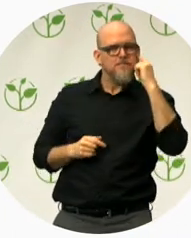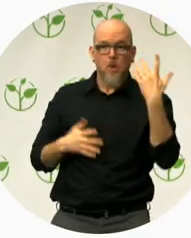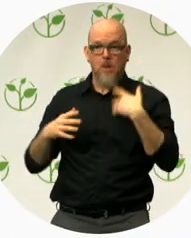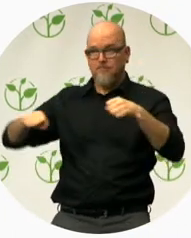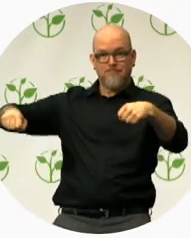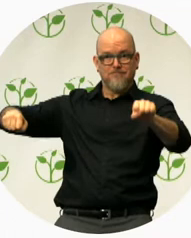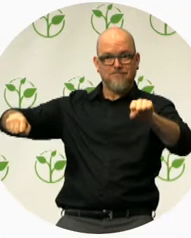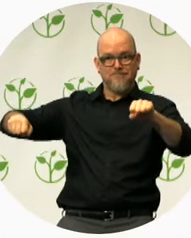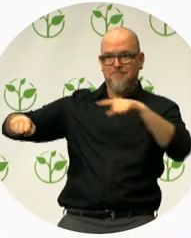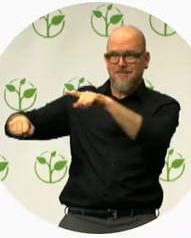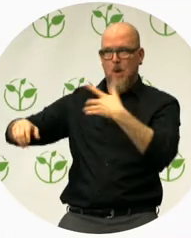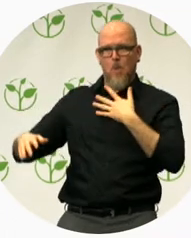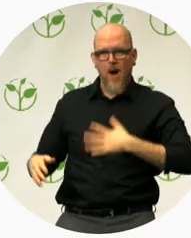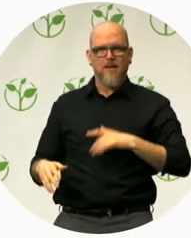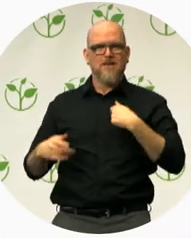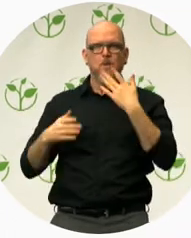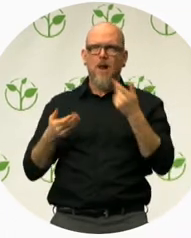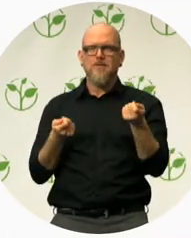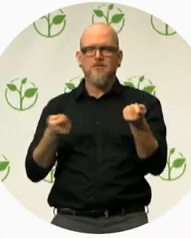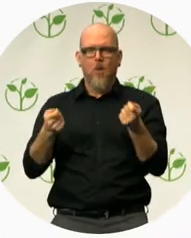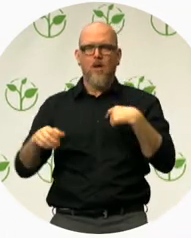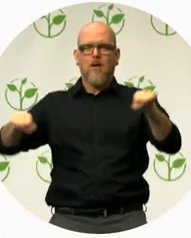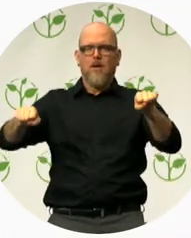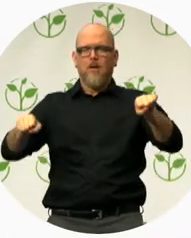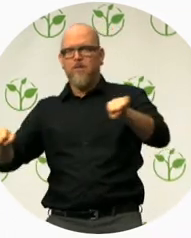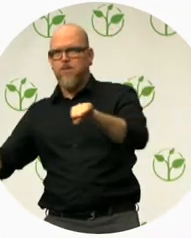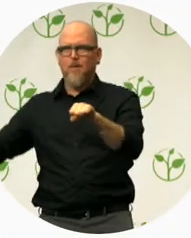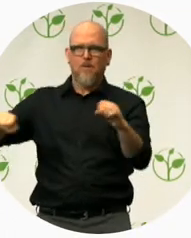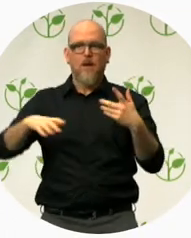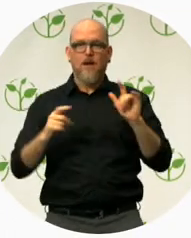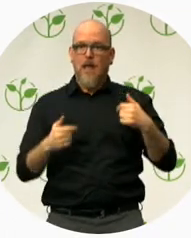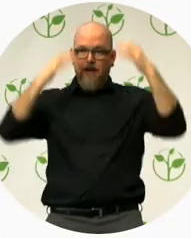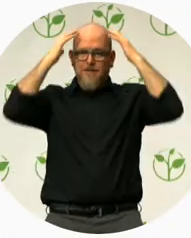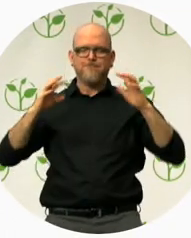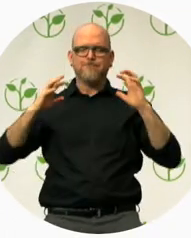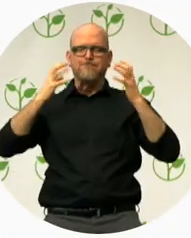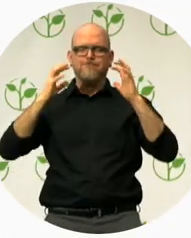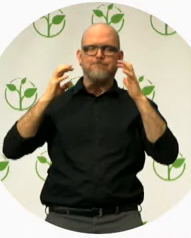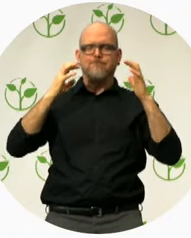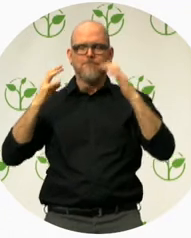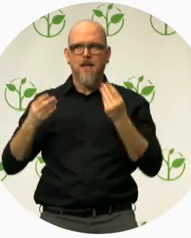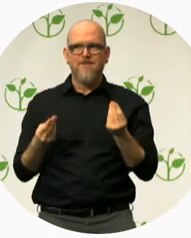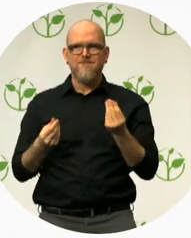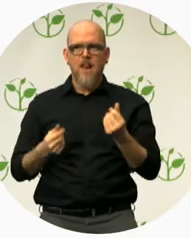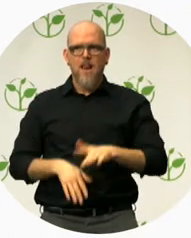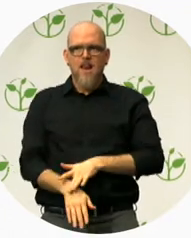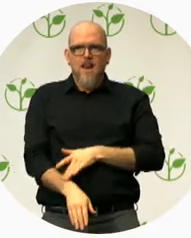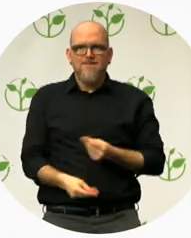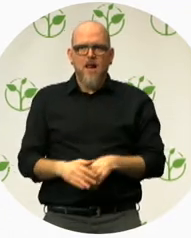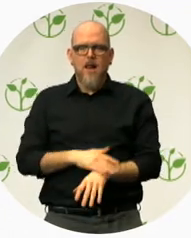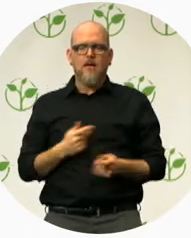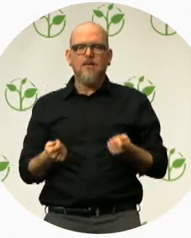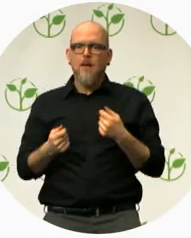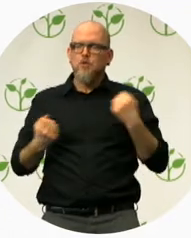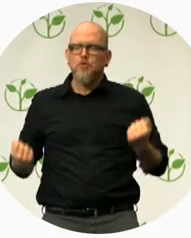remember how was the feeling. And it worked, and it worked. Maybe we can